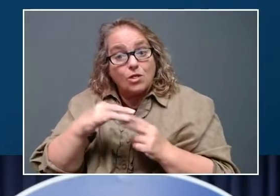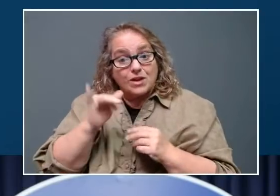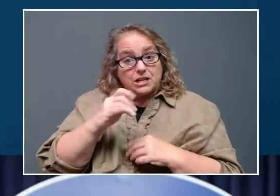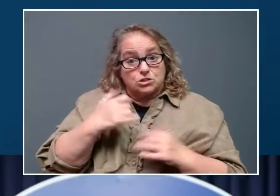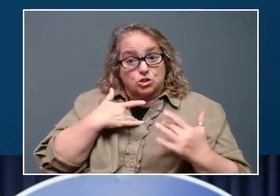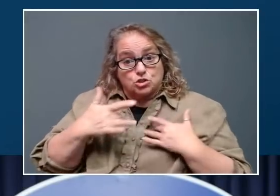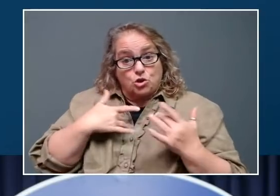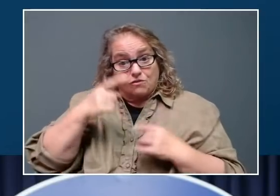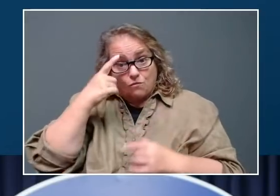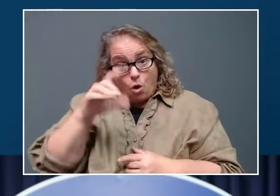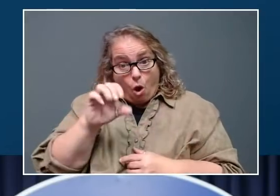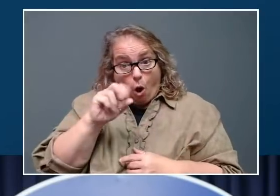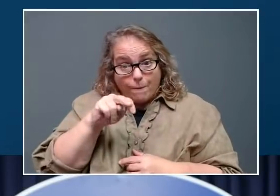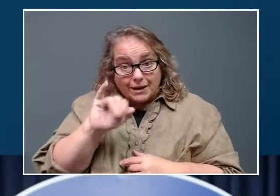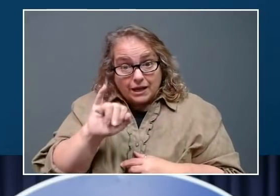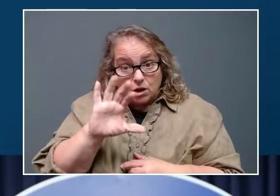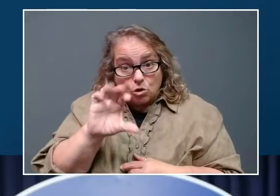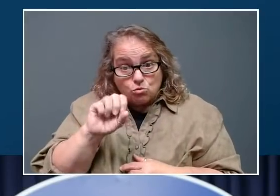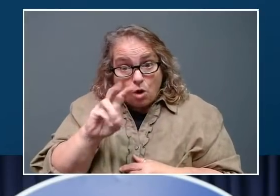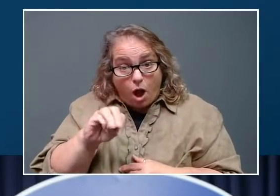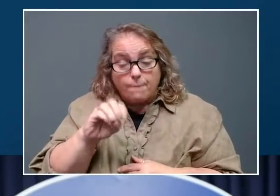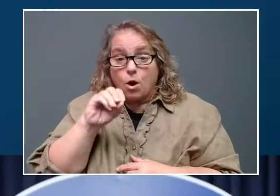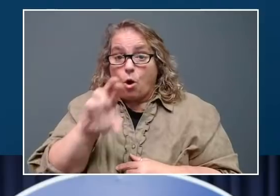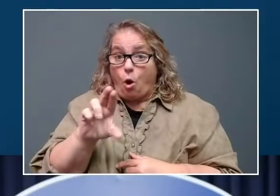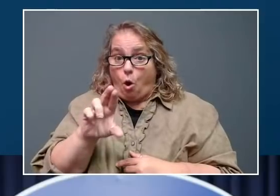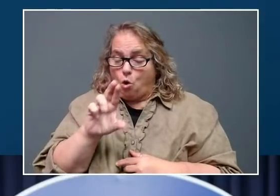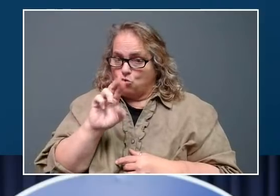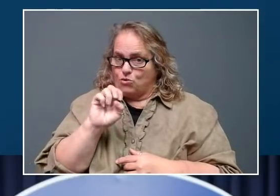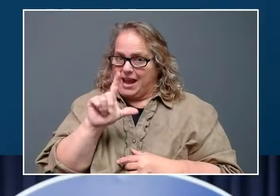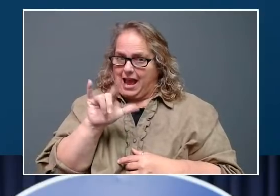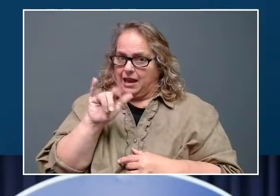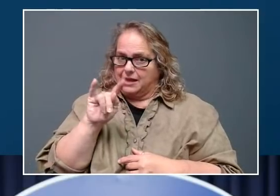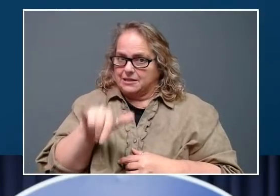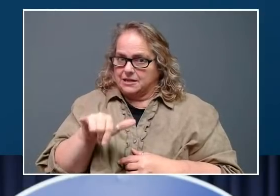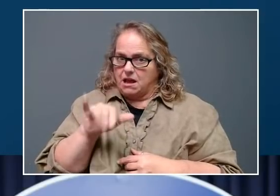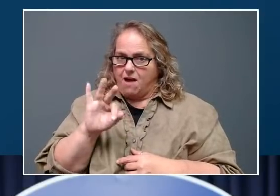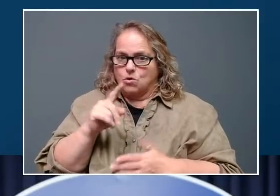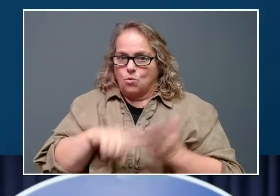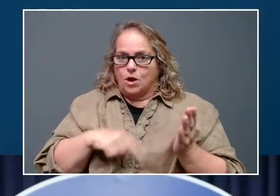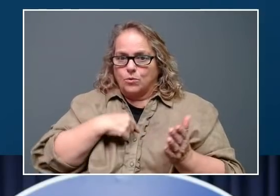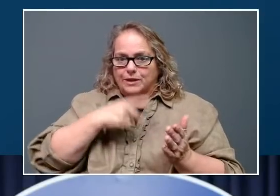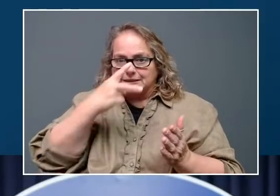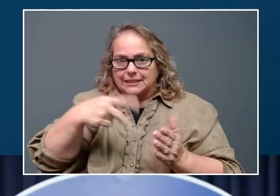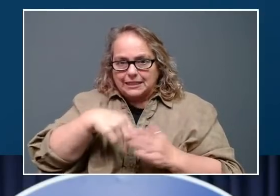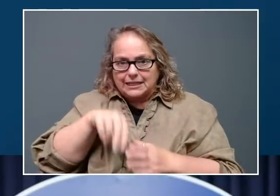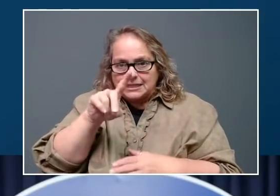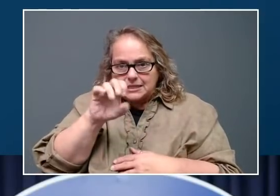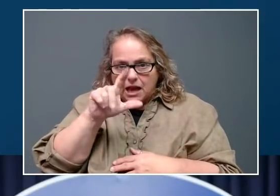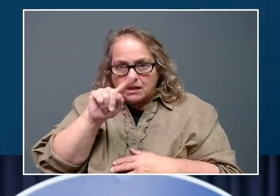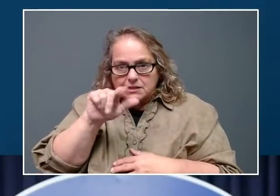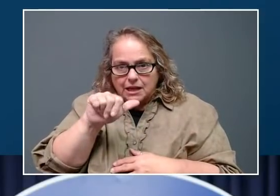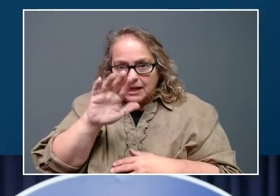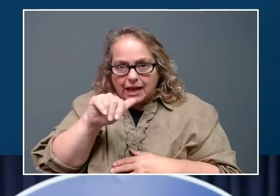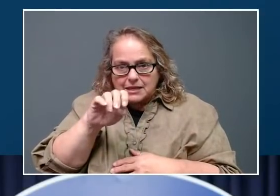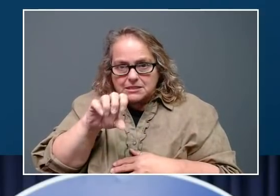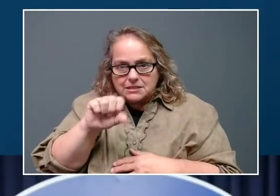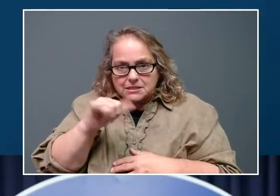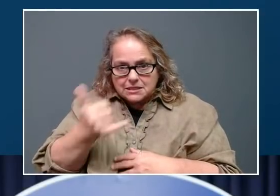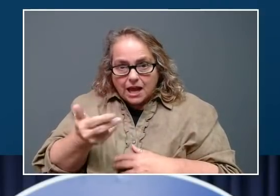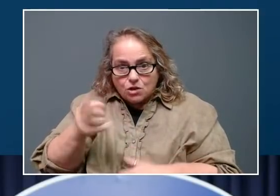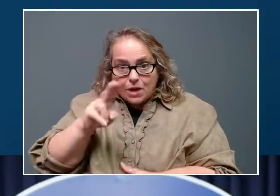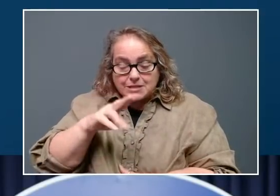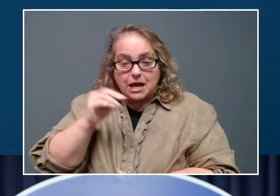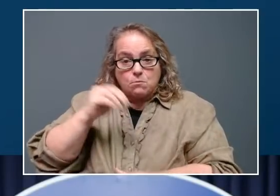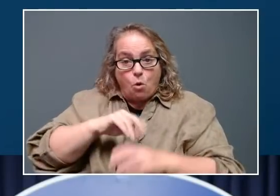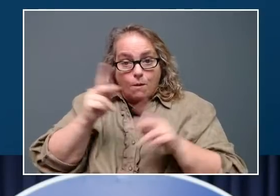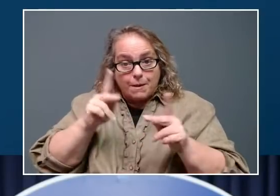Omicron or whether that is the reality of what we're seeing in Delta cases rise and more people die, getting your booster